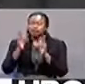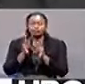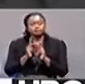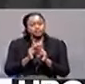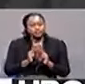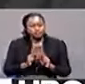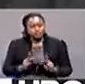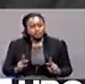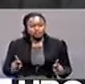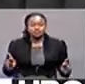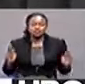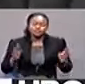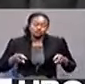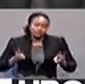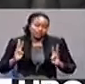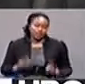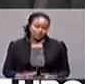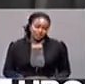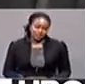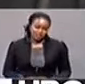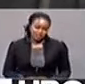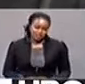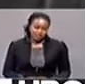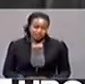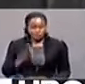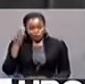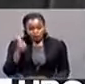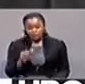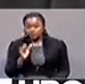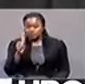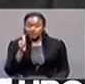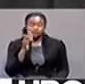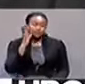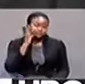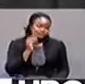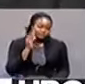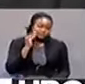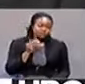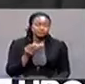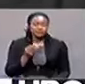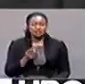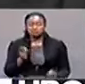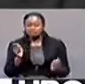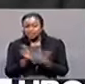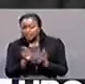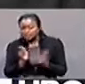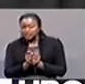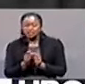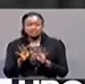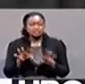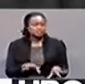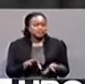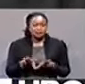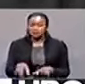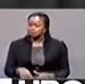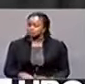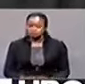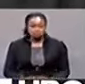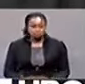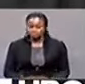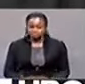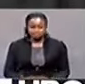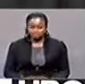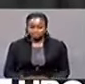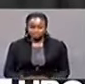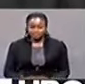way, that he didn't make him go through any kind of suffering,